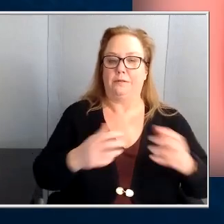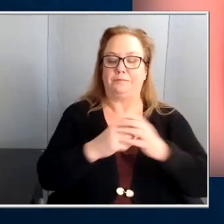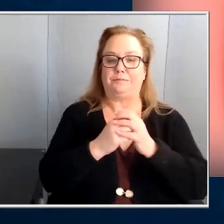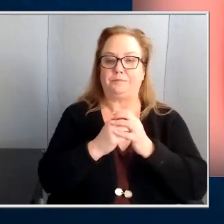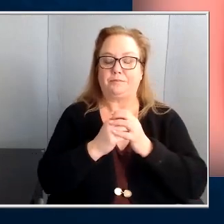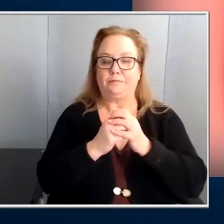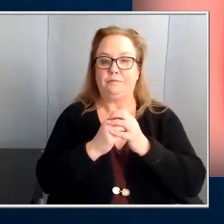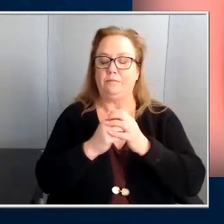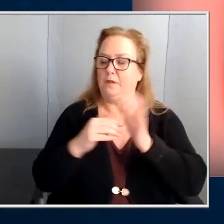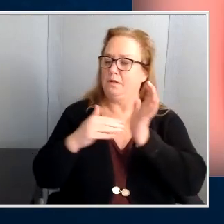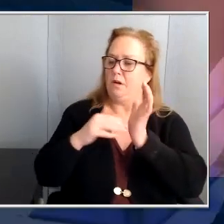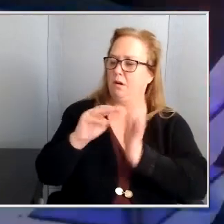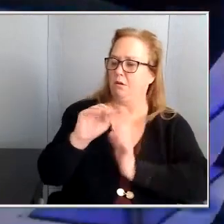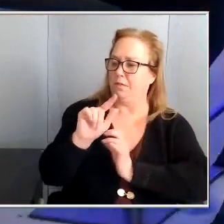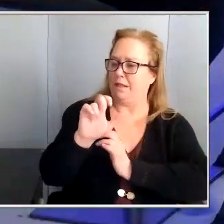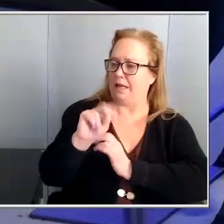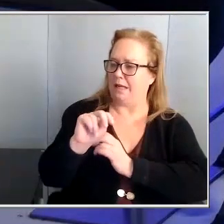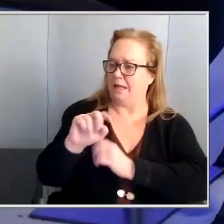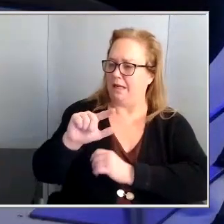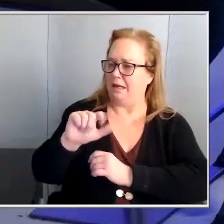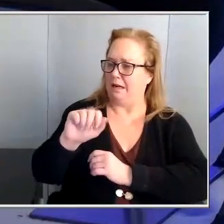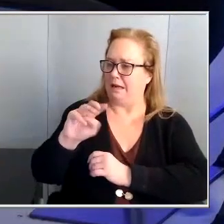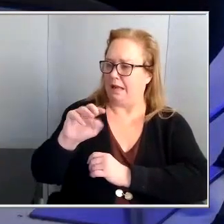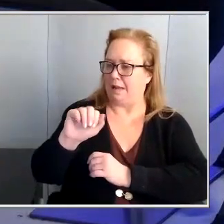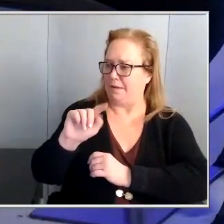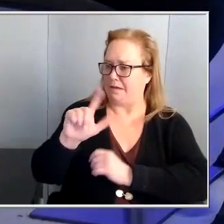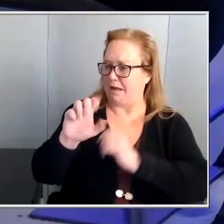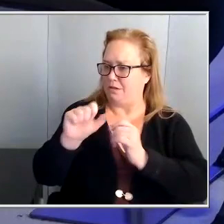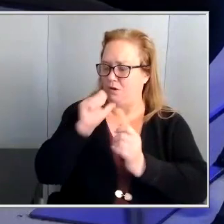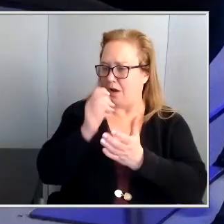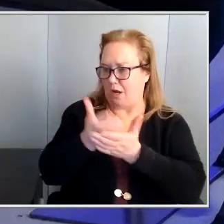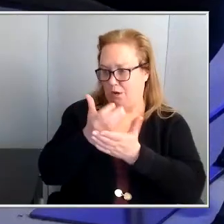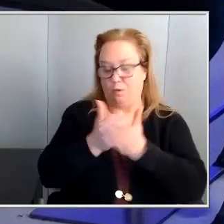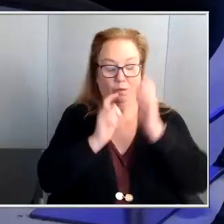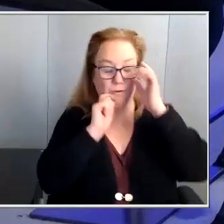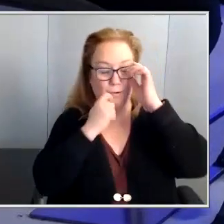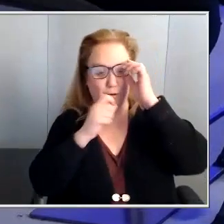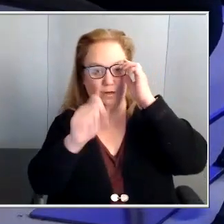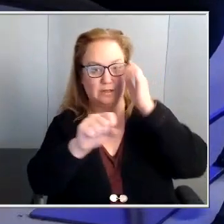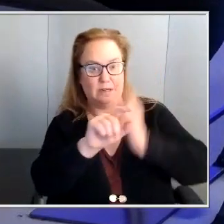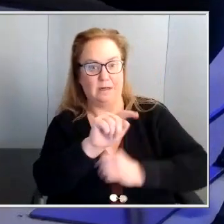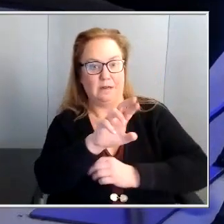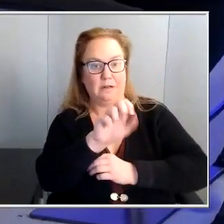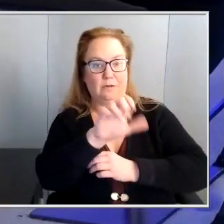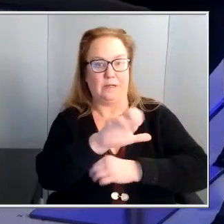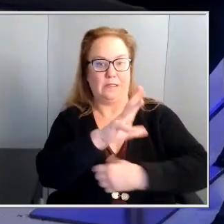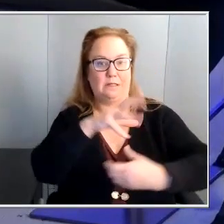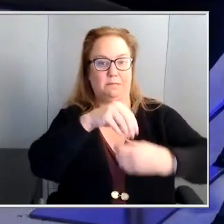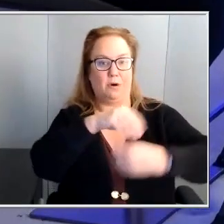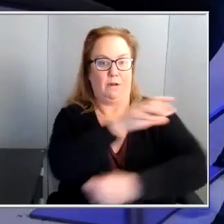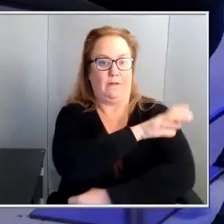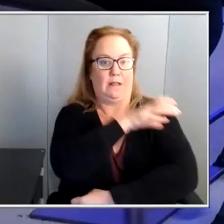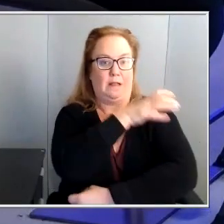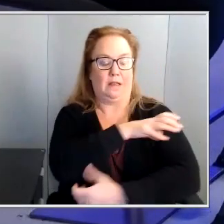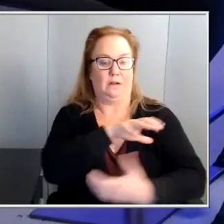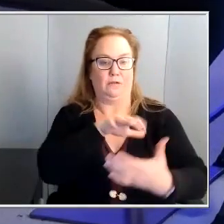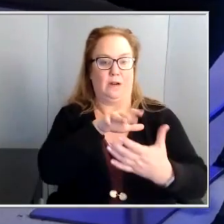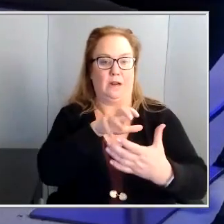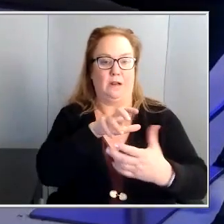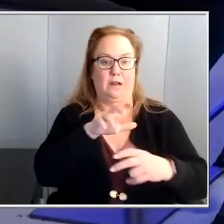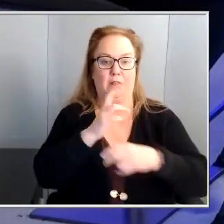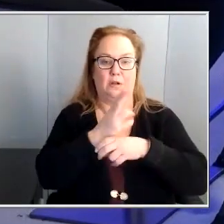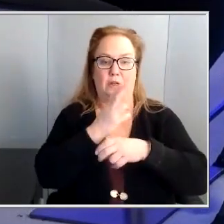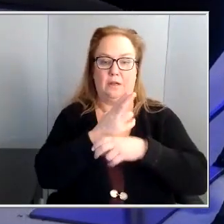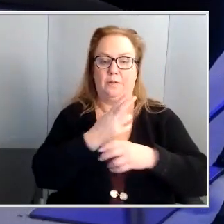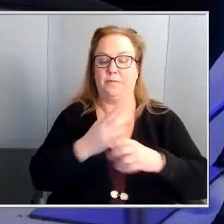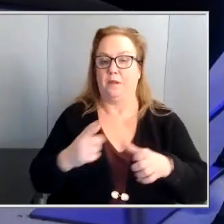Milligan, GammaTiles are not new. They are cool. Tracy is part of a clinical trial looking at their use for them. Talk to us about, okay,